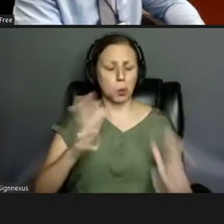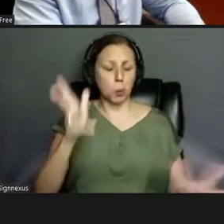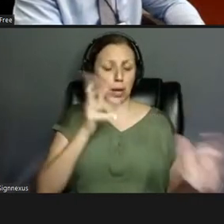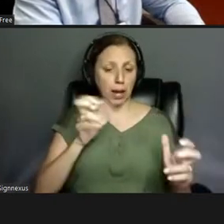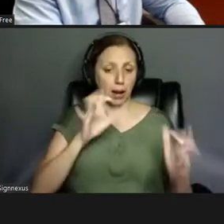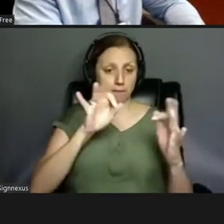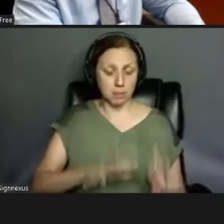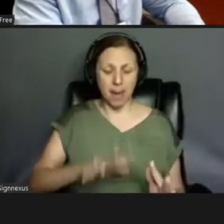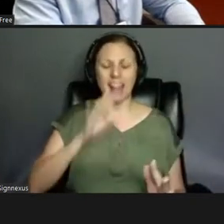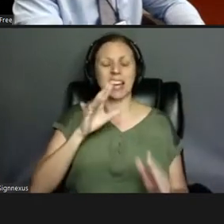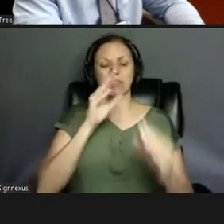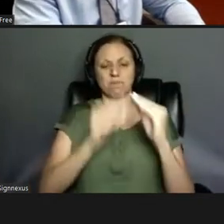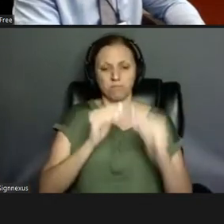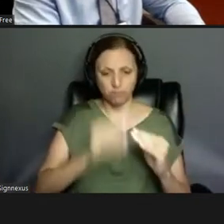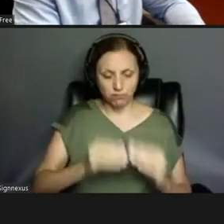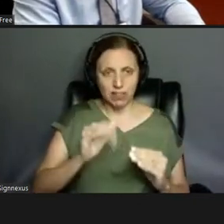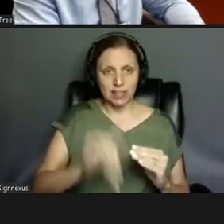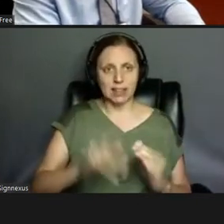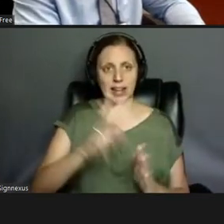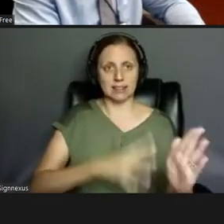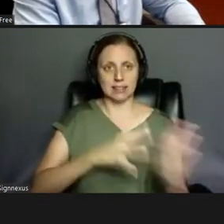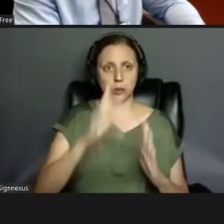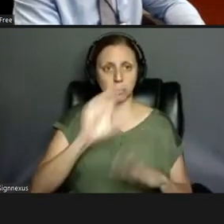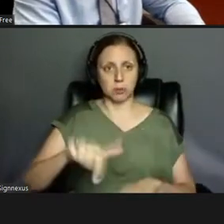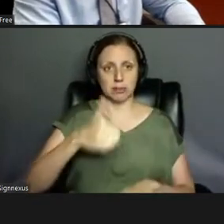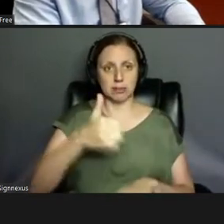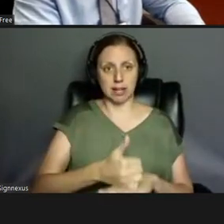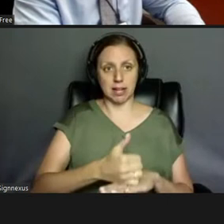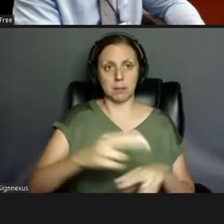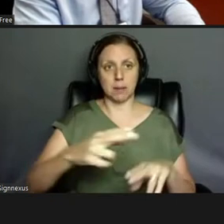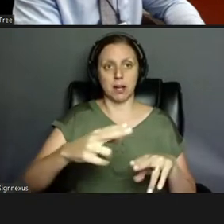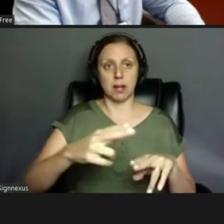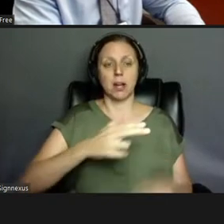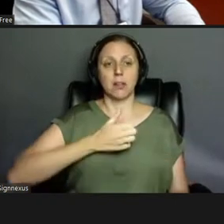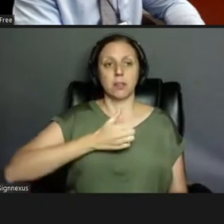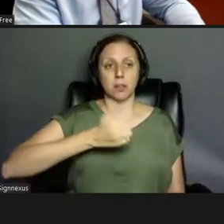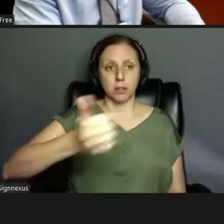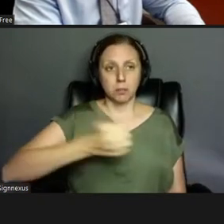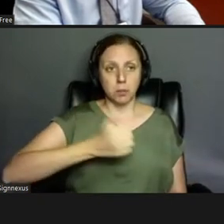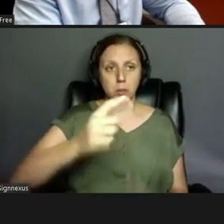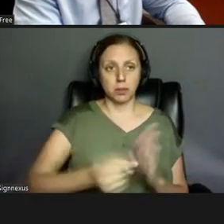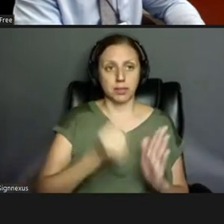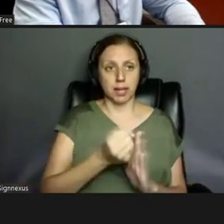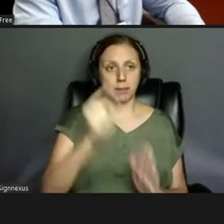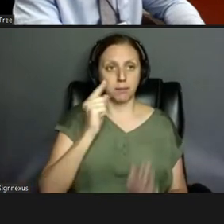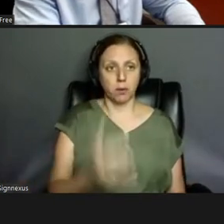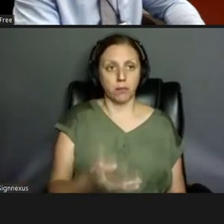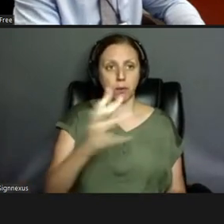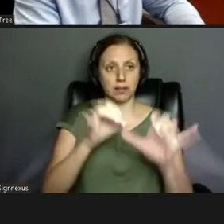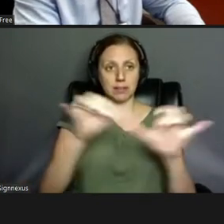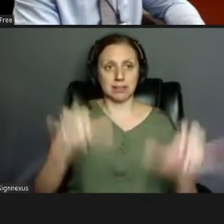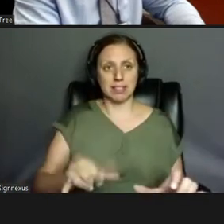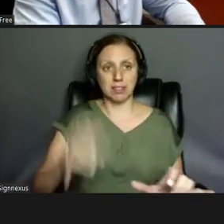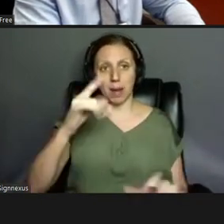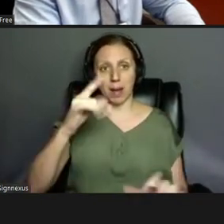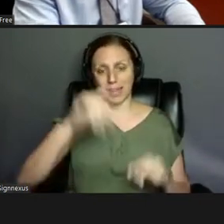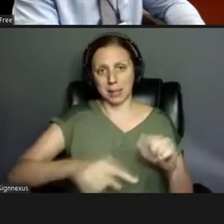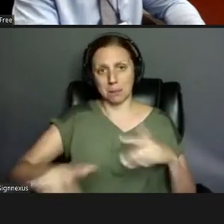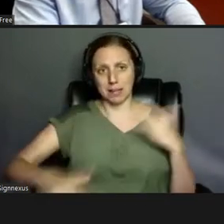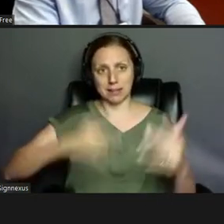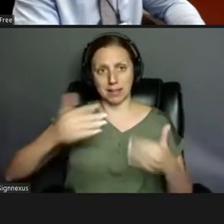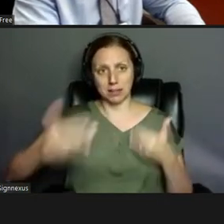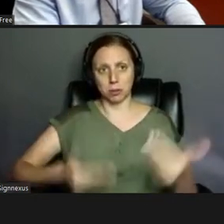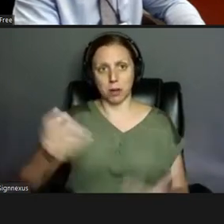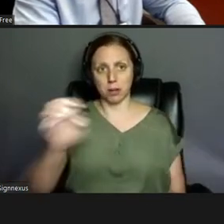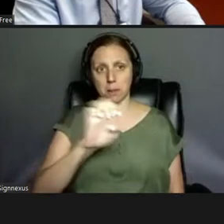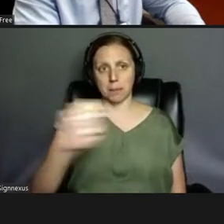revise the schedule to restore the travel times to those four stations. Otherwise, I could not be more excited to welcome East Side Access at the end